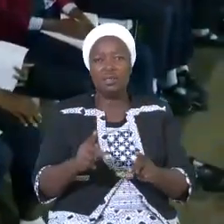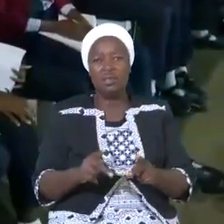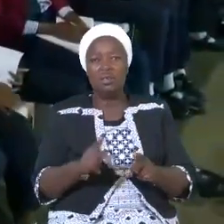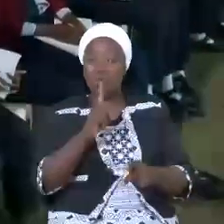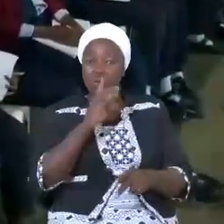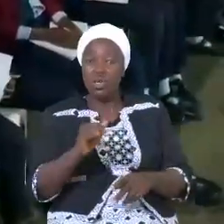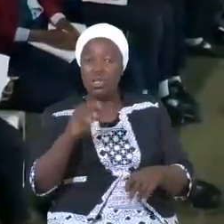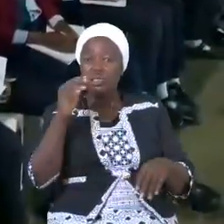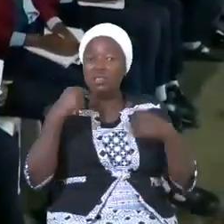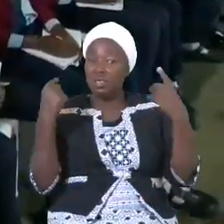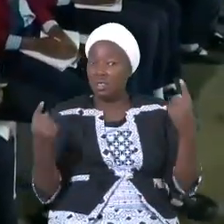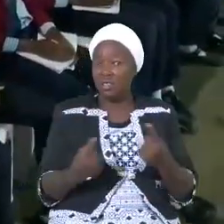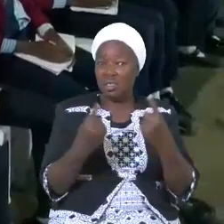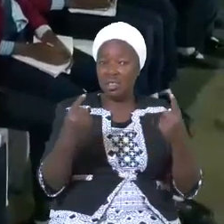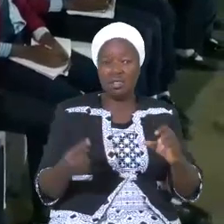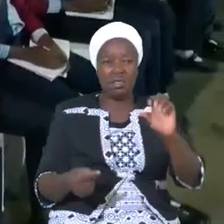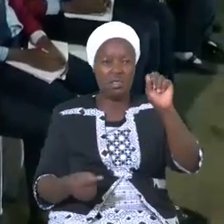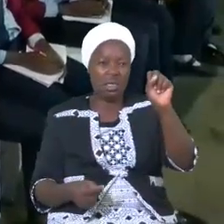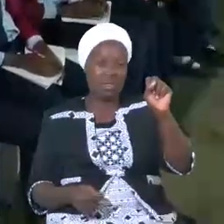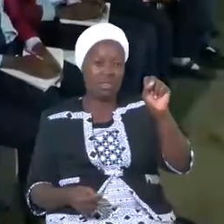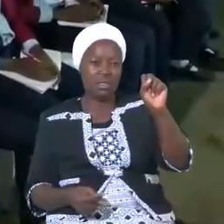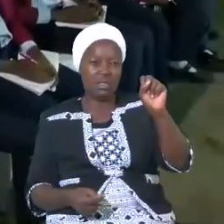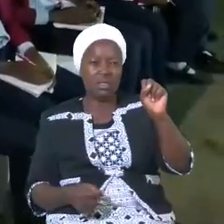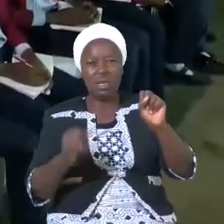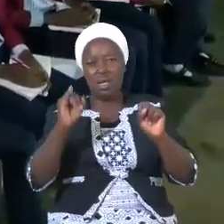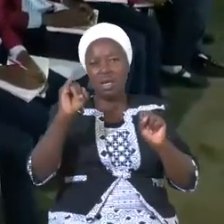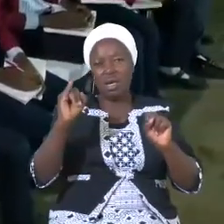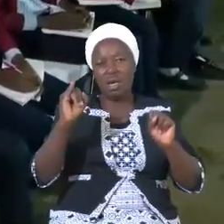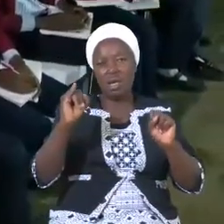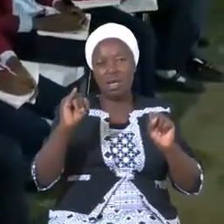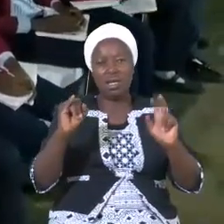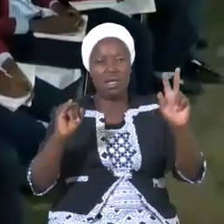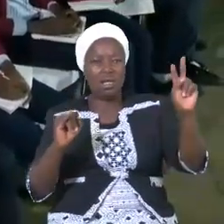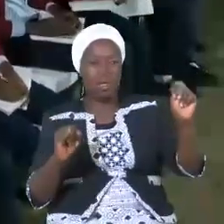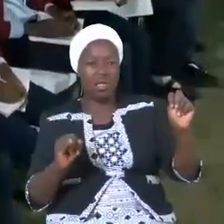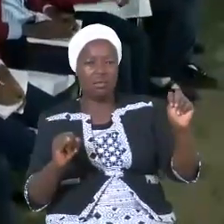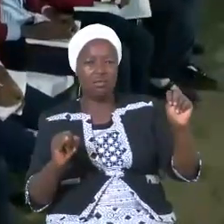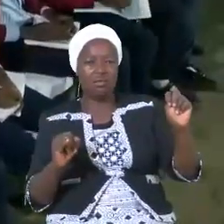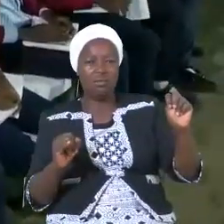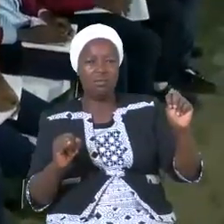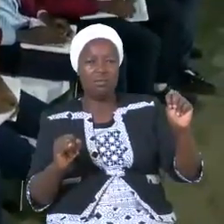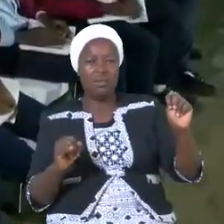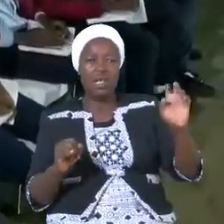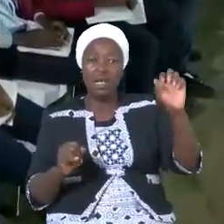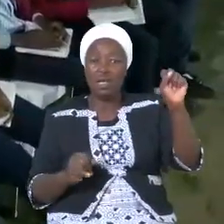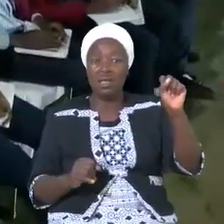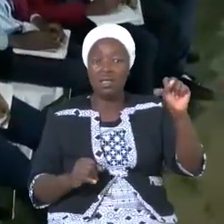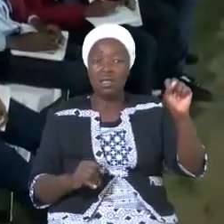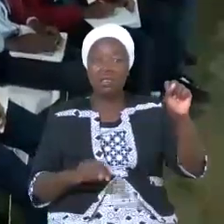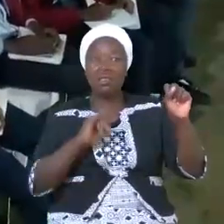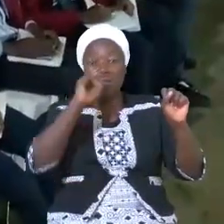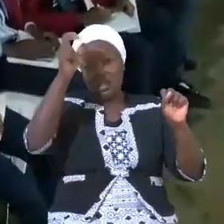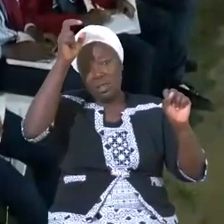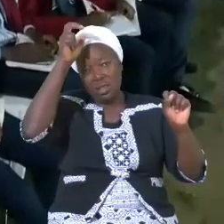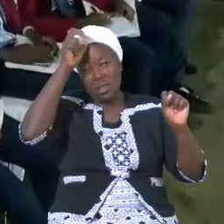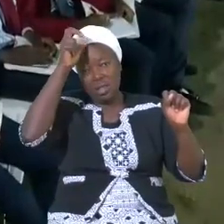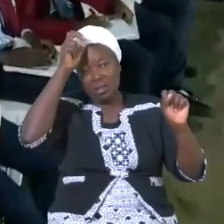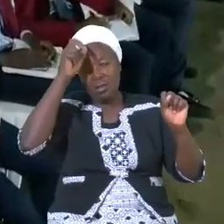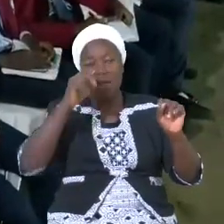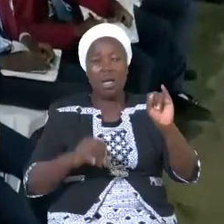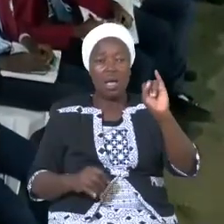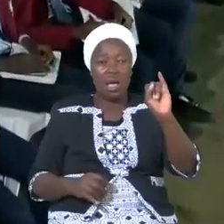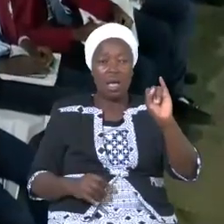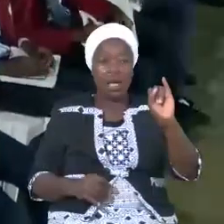seen as i am as satan i